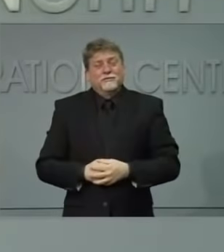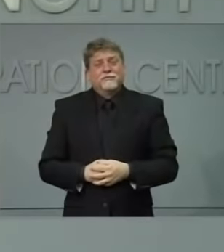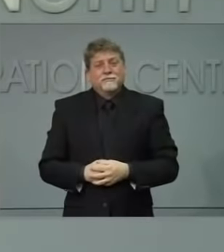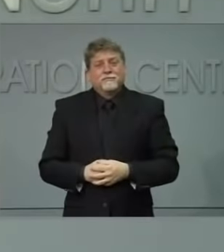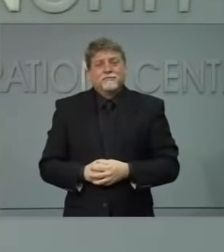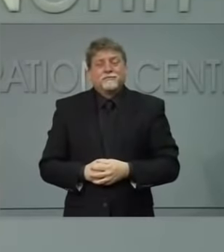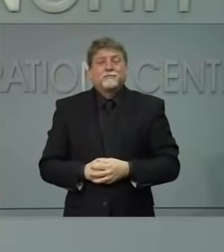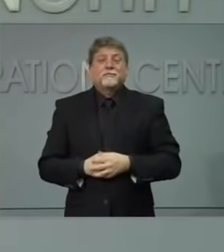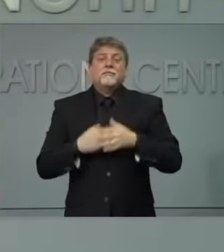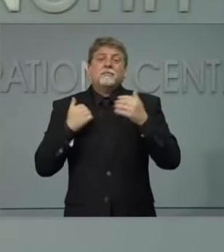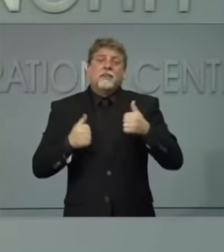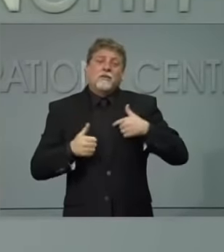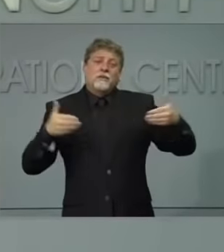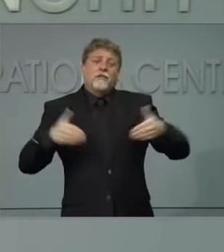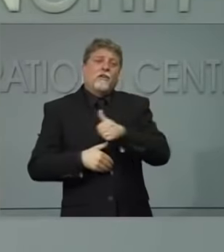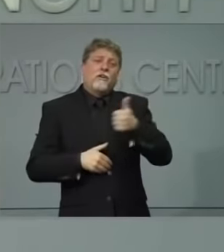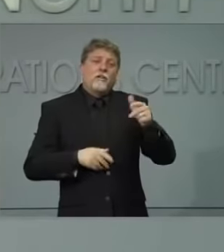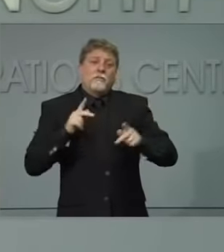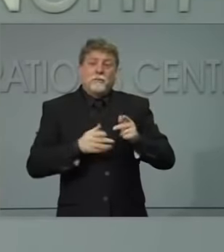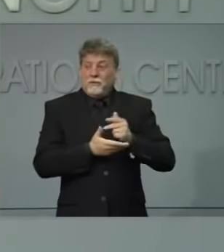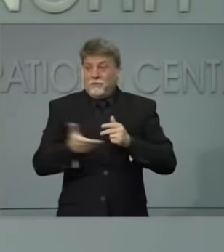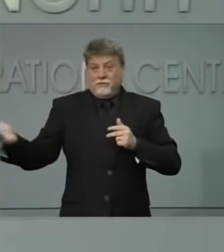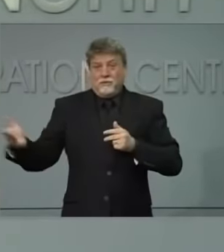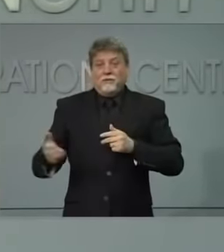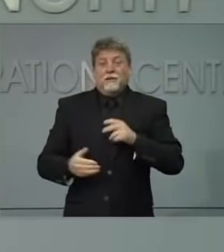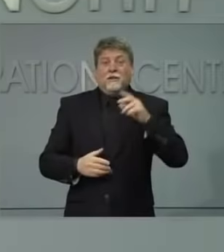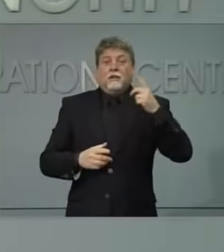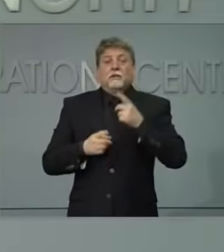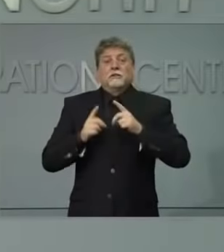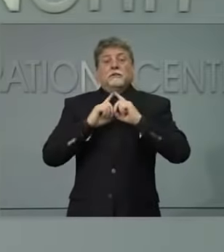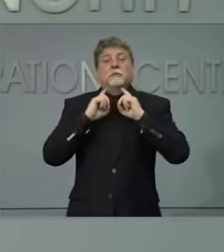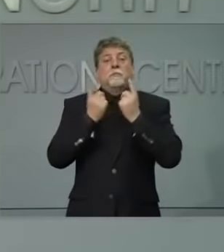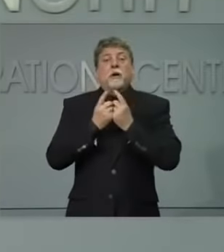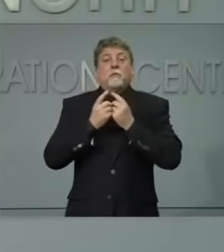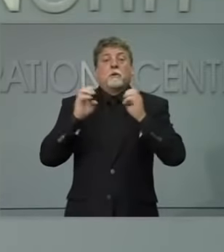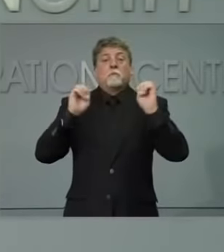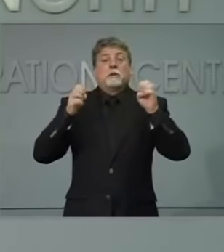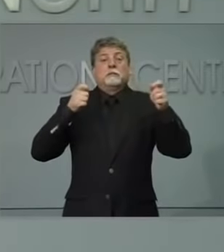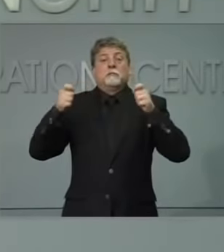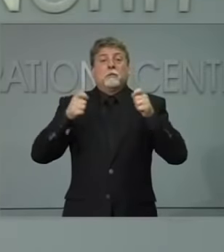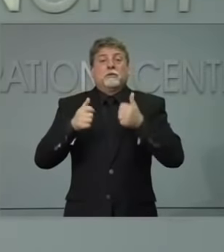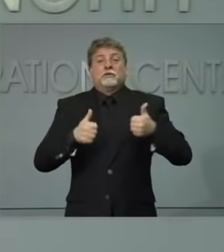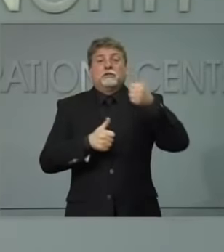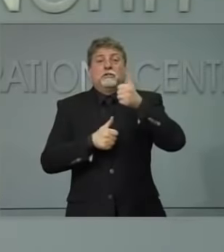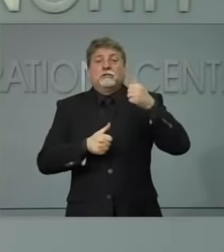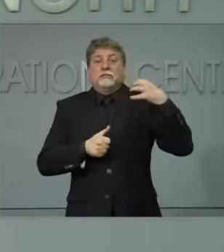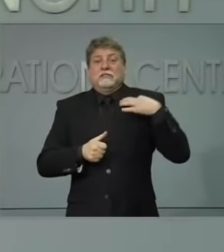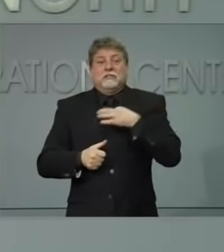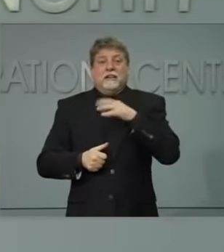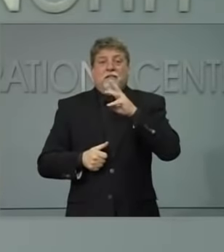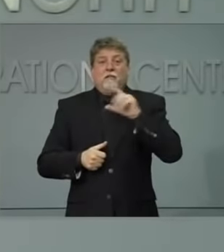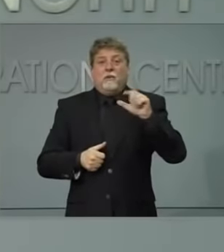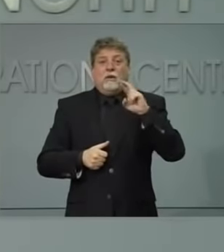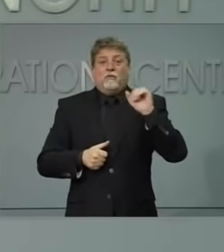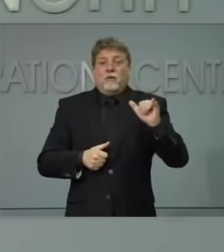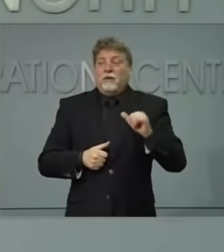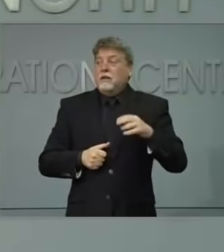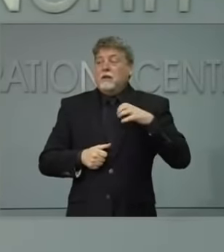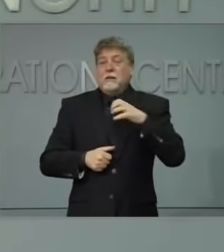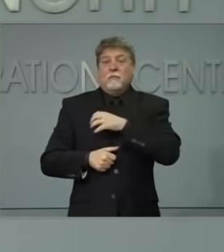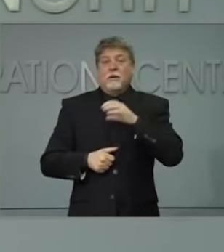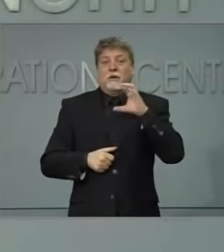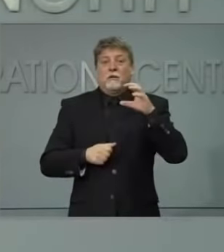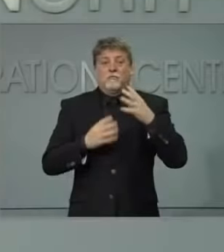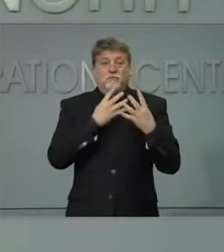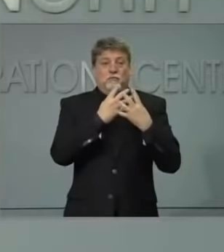Also with me today is Department of Emergency Management Chief of Staff Will Ray, Commissioner of Prisons Todd Ishii,